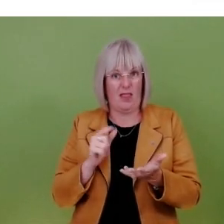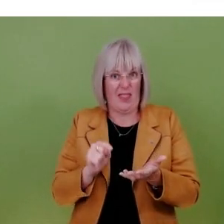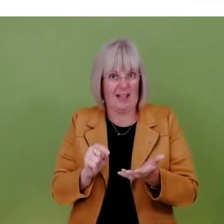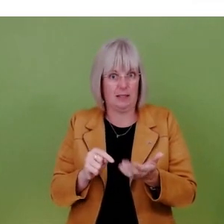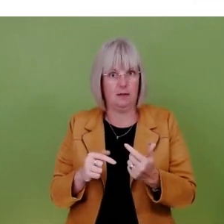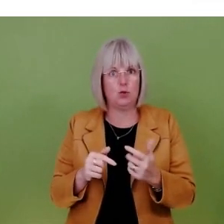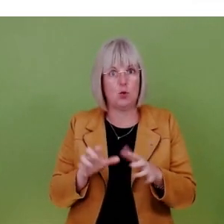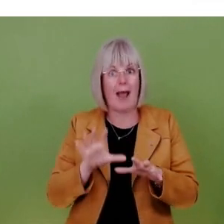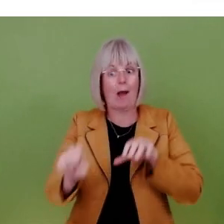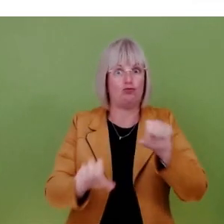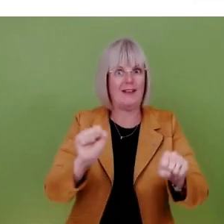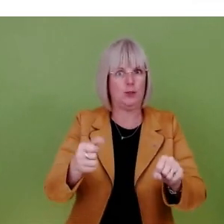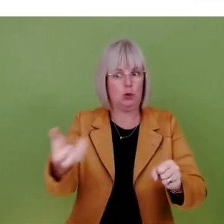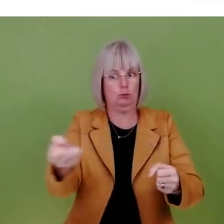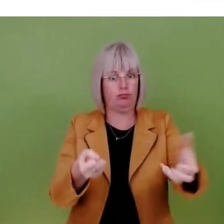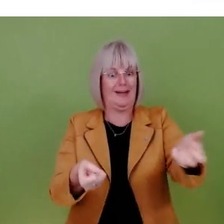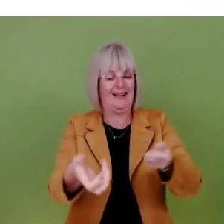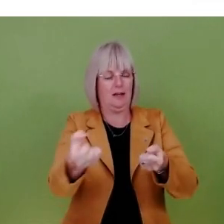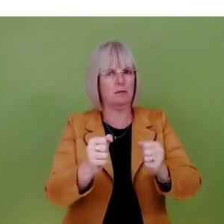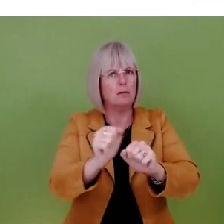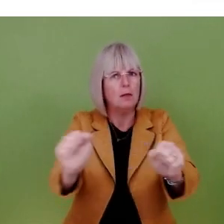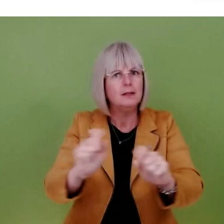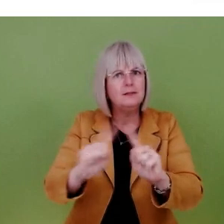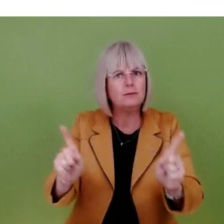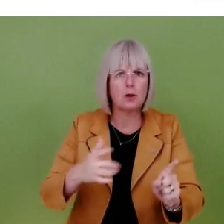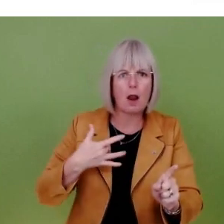different life experiences and different lived experiences.